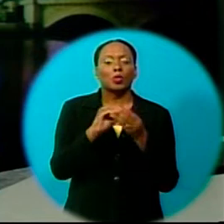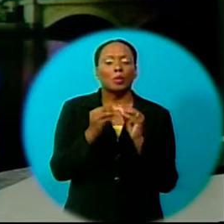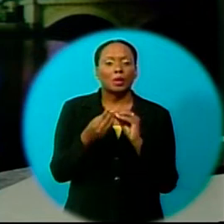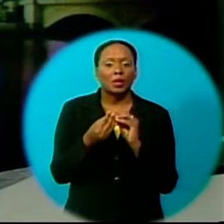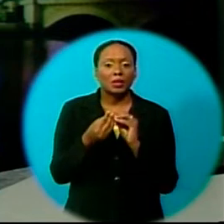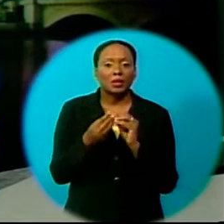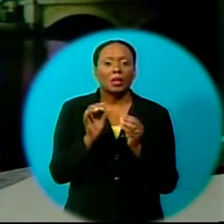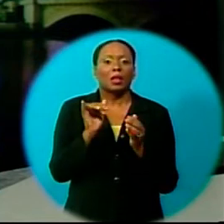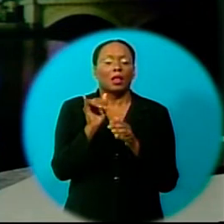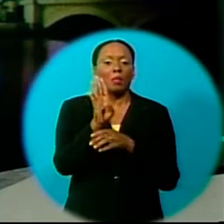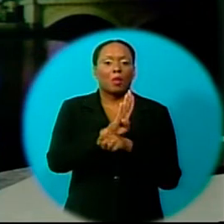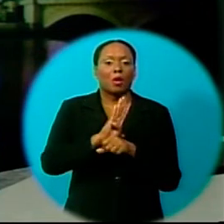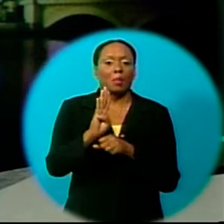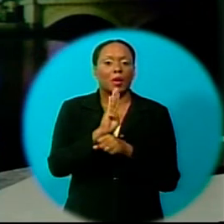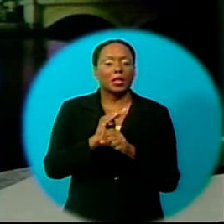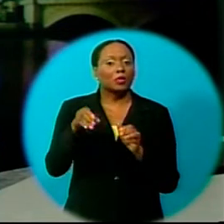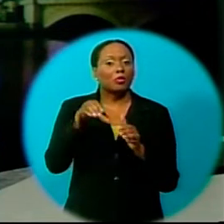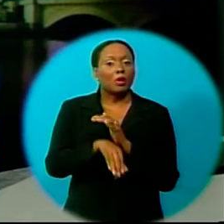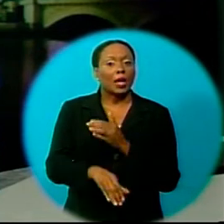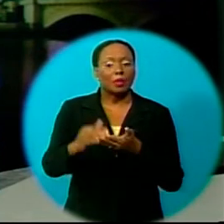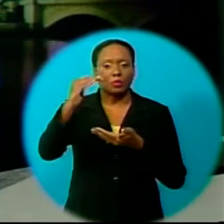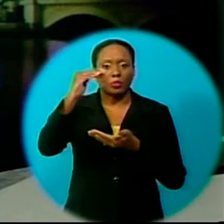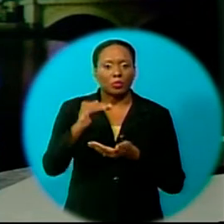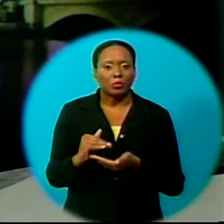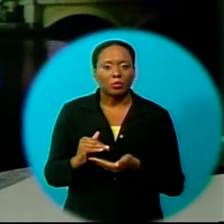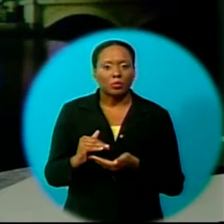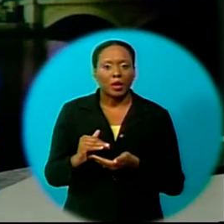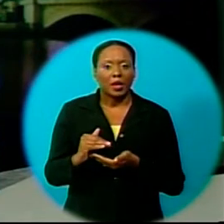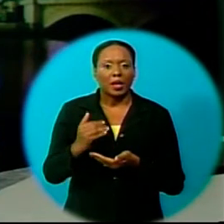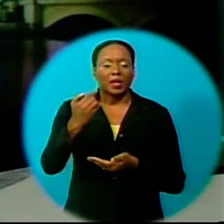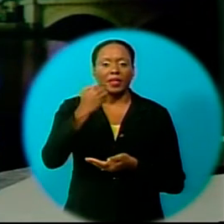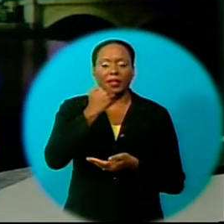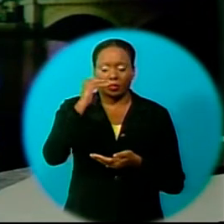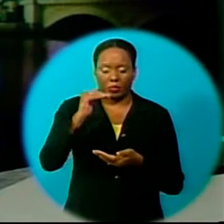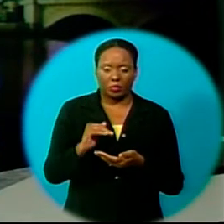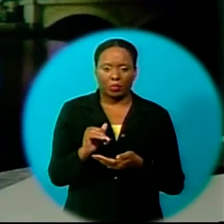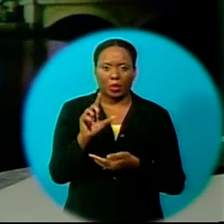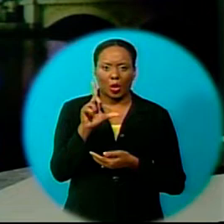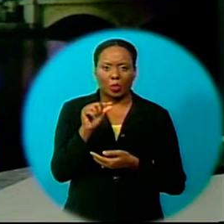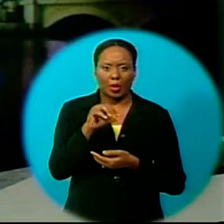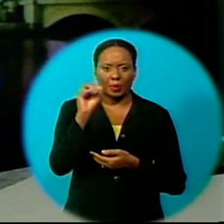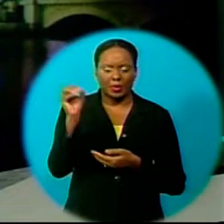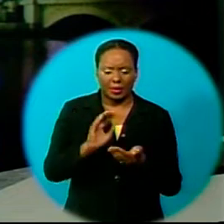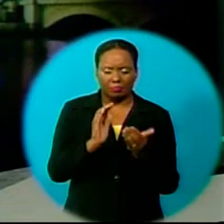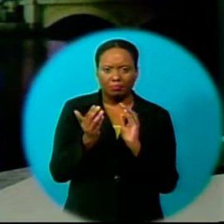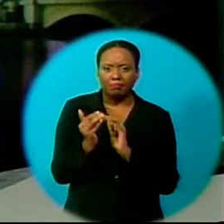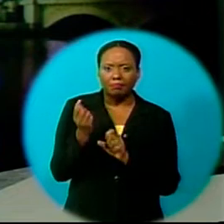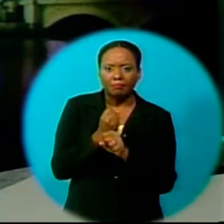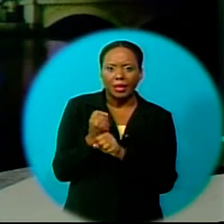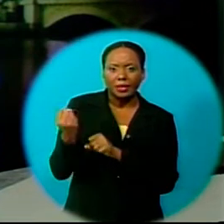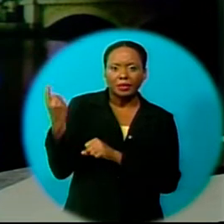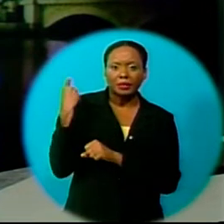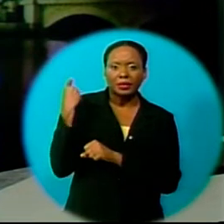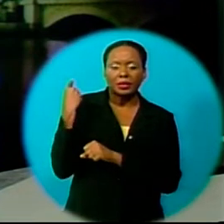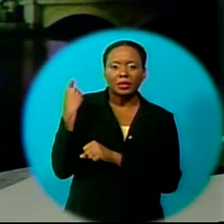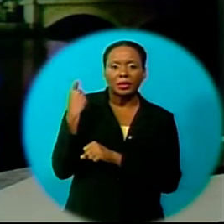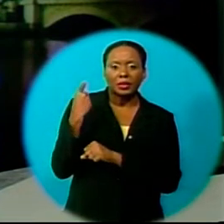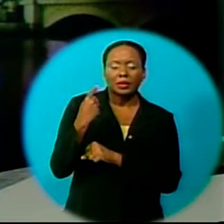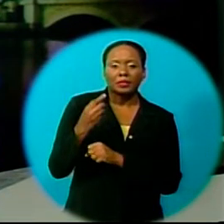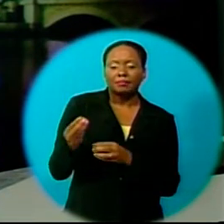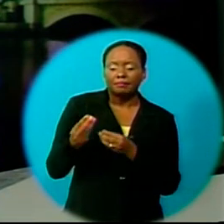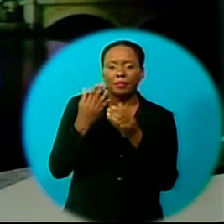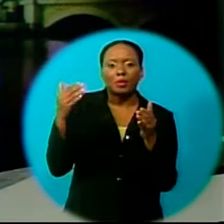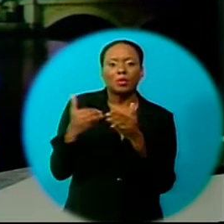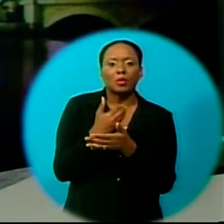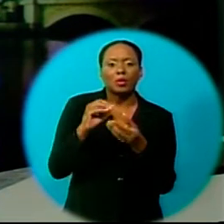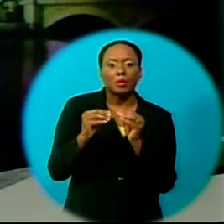continues to record a reduction in crime. According to him, reported cases are down 20% compared to last year. He revealed the new figures